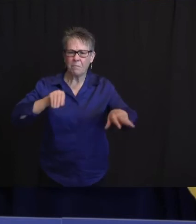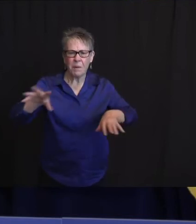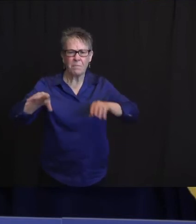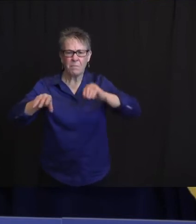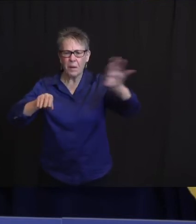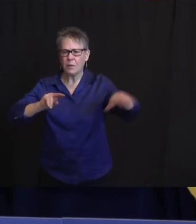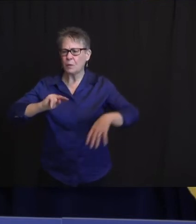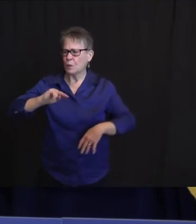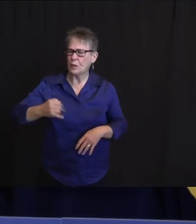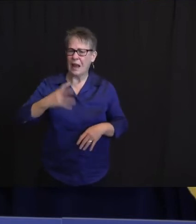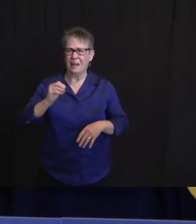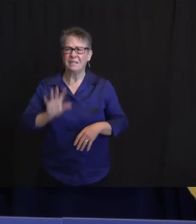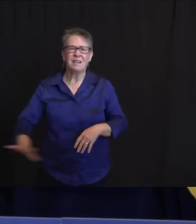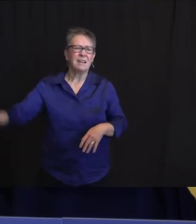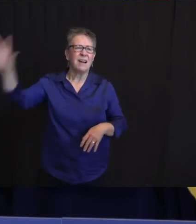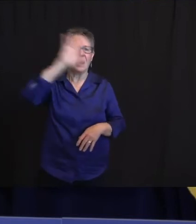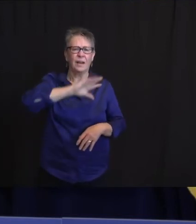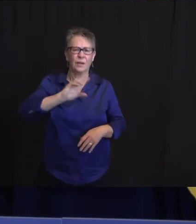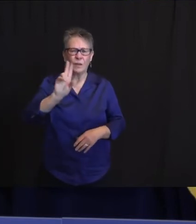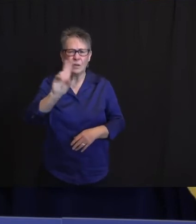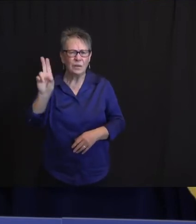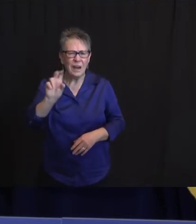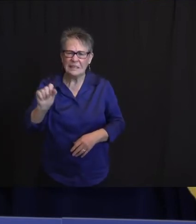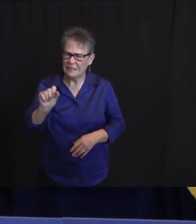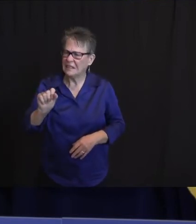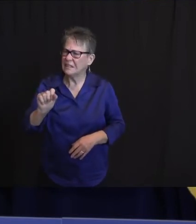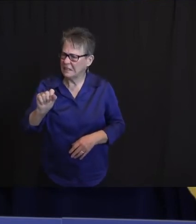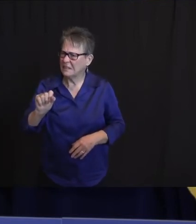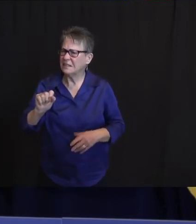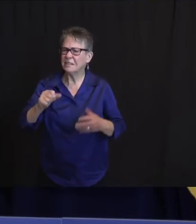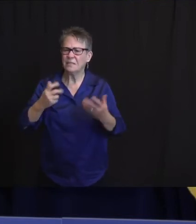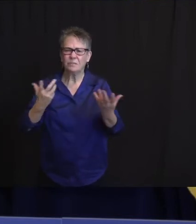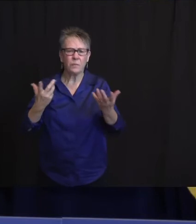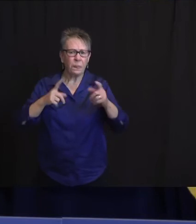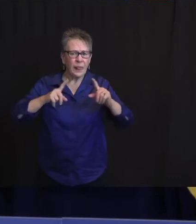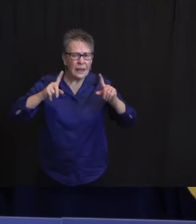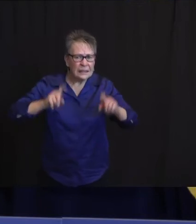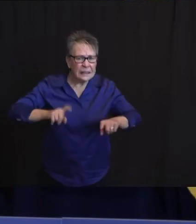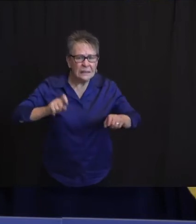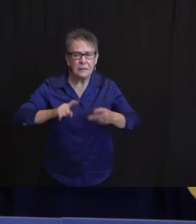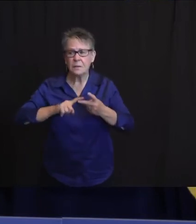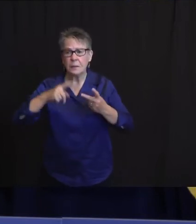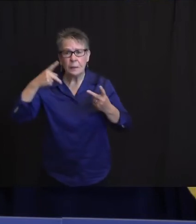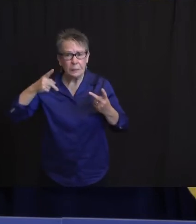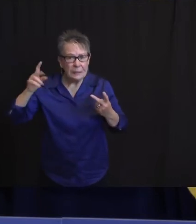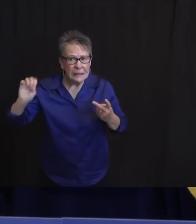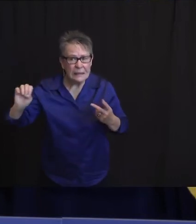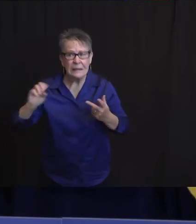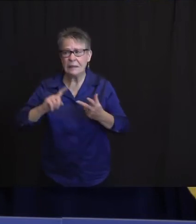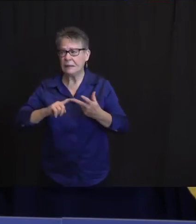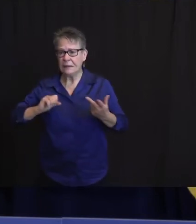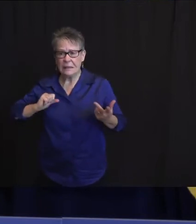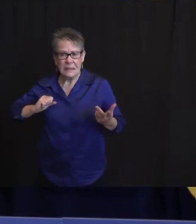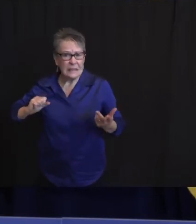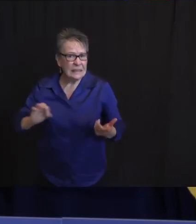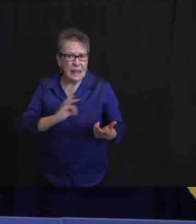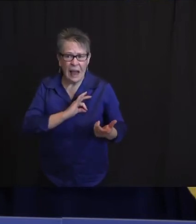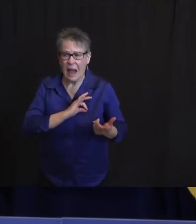said previously, despite testing, sufficient PPE and staff, the virus is still circulating in these